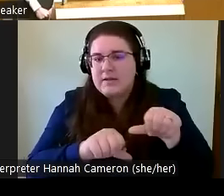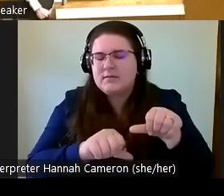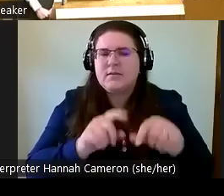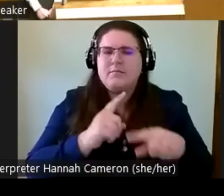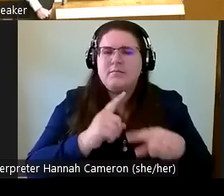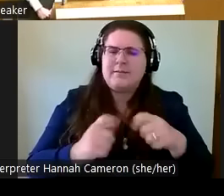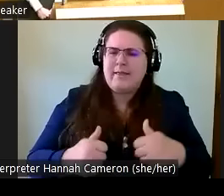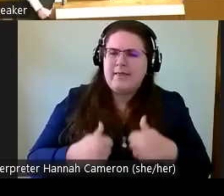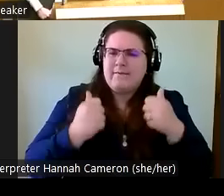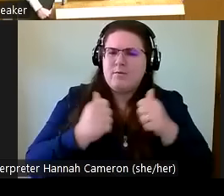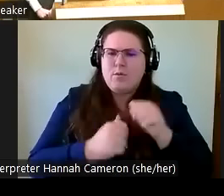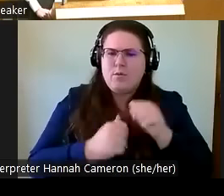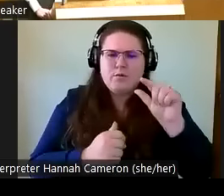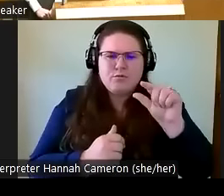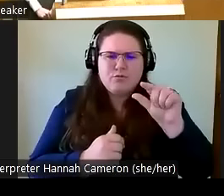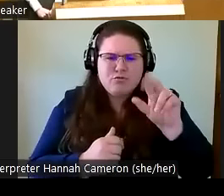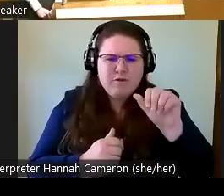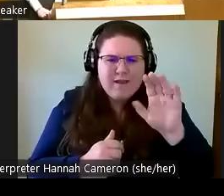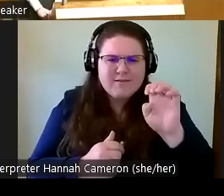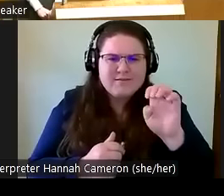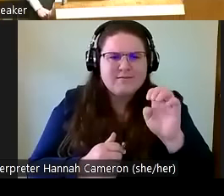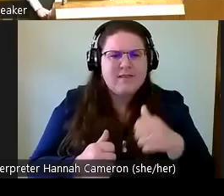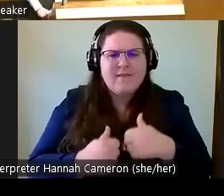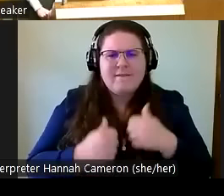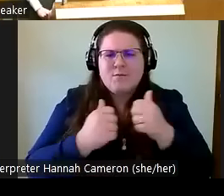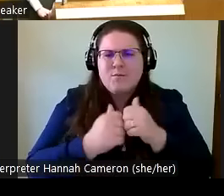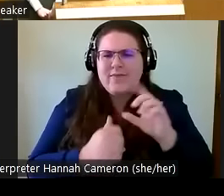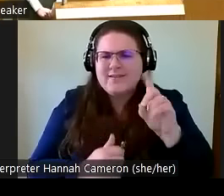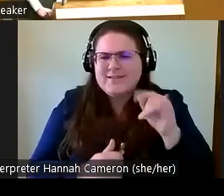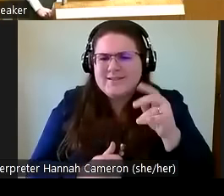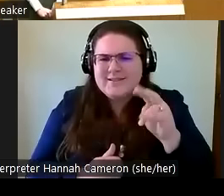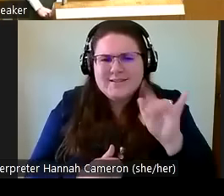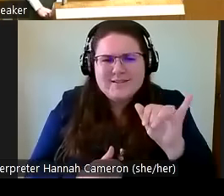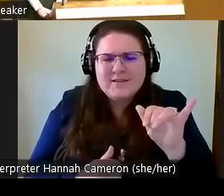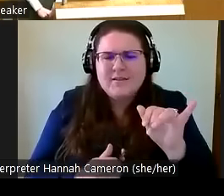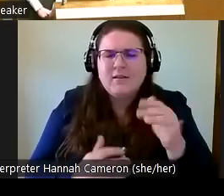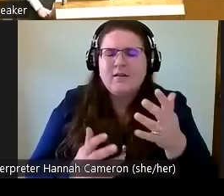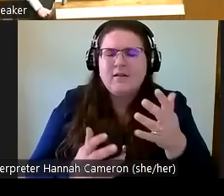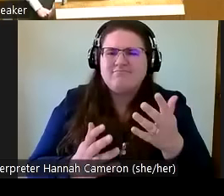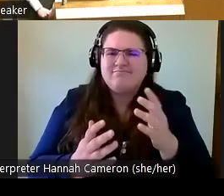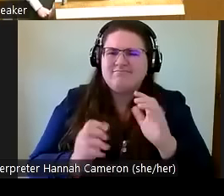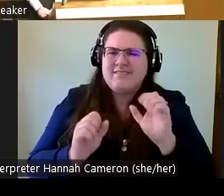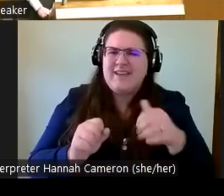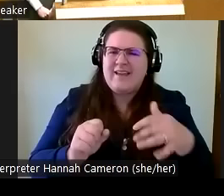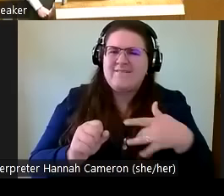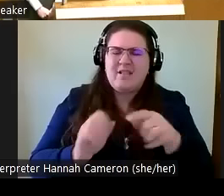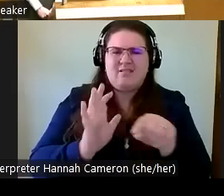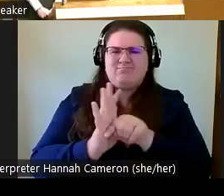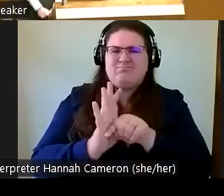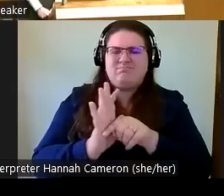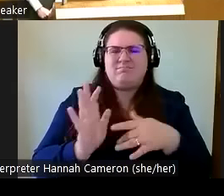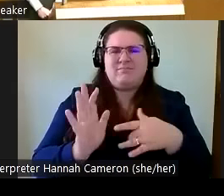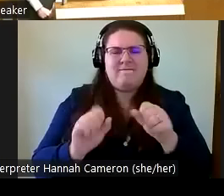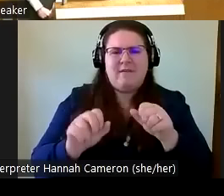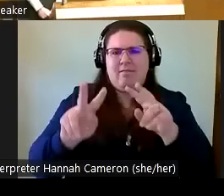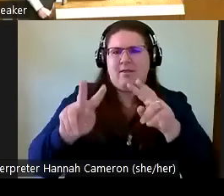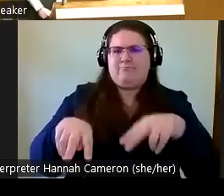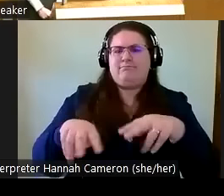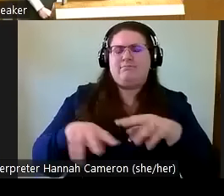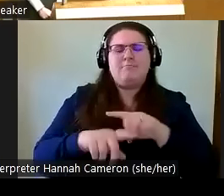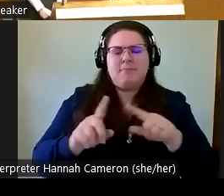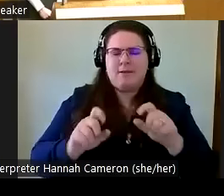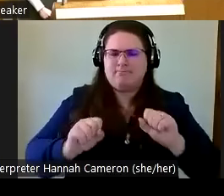dignity and hopefulness in the midst of what otherwise has been stigmatizing and to some really devastating news. I